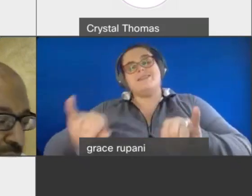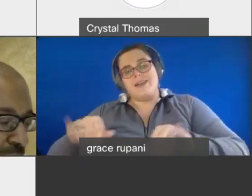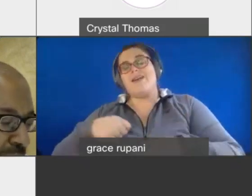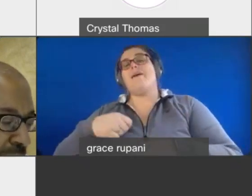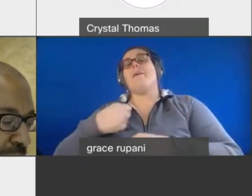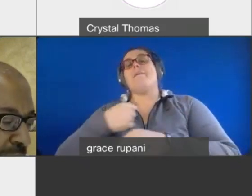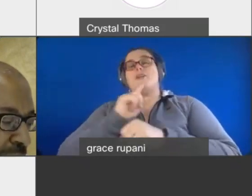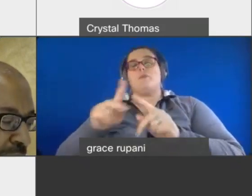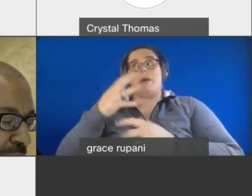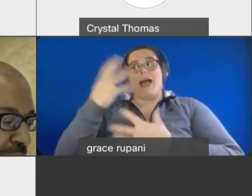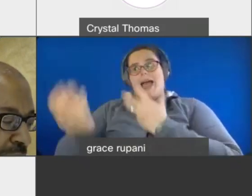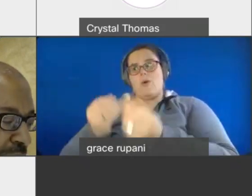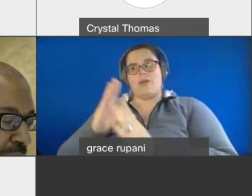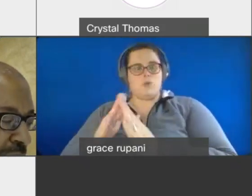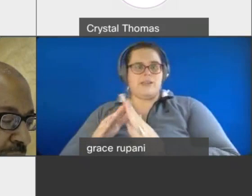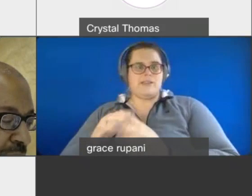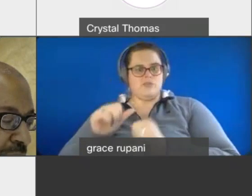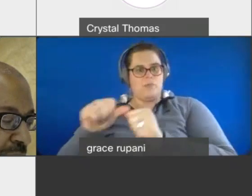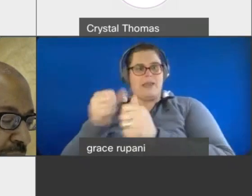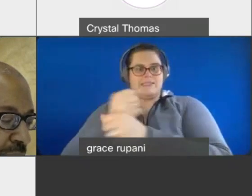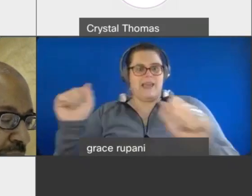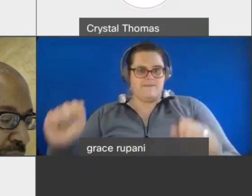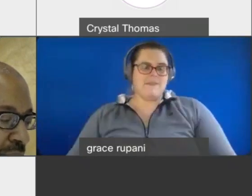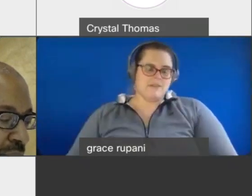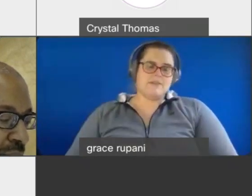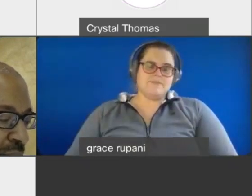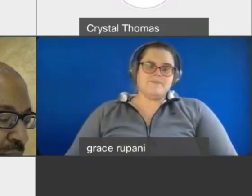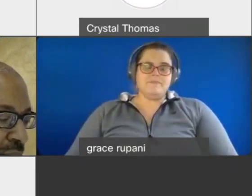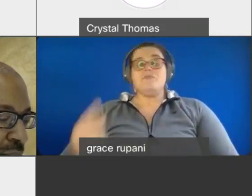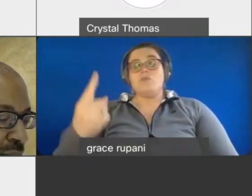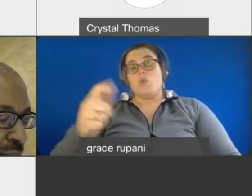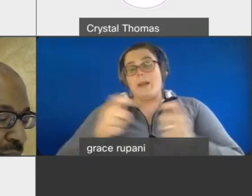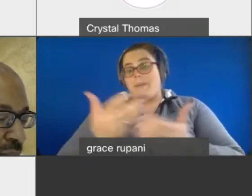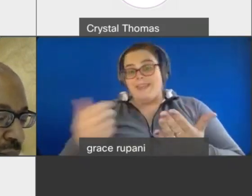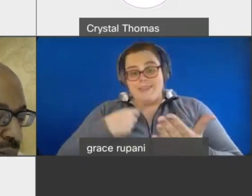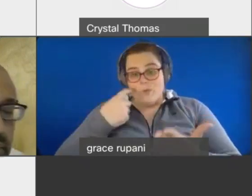remaining safe. One big thing that we've noticed here is that most of our people like to